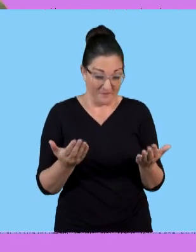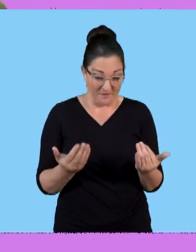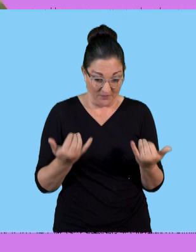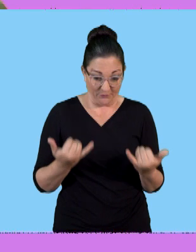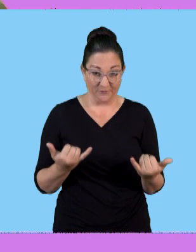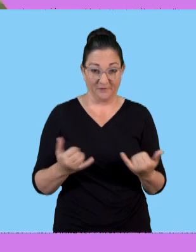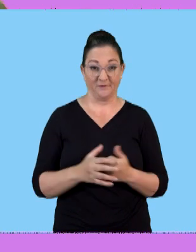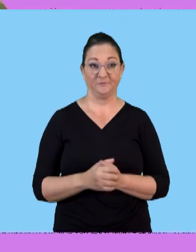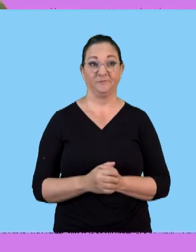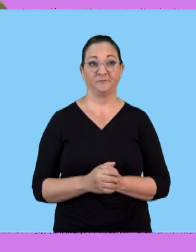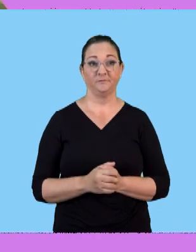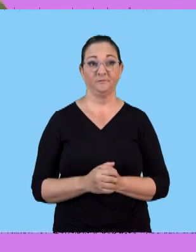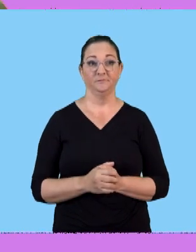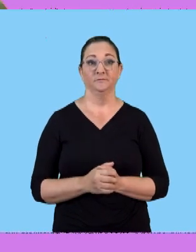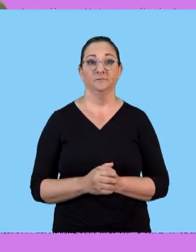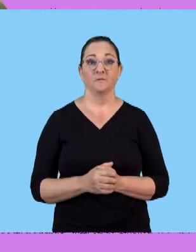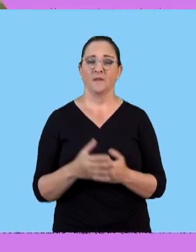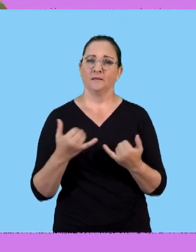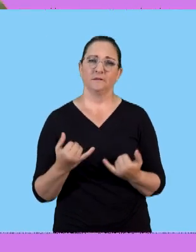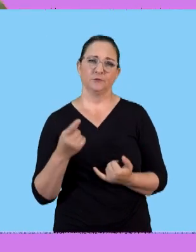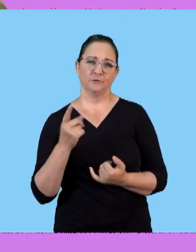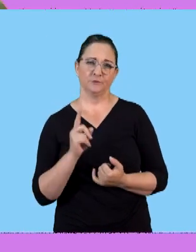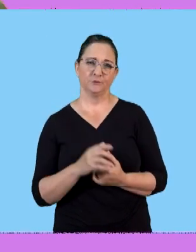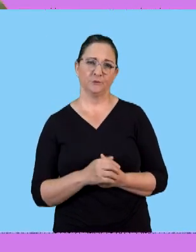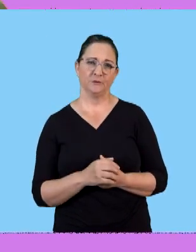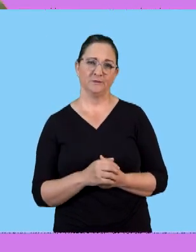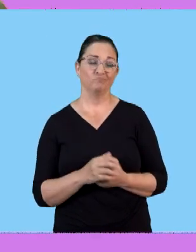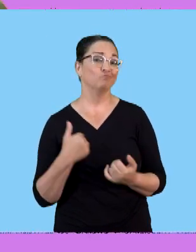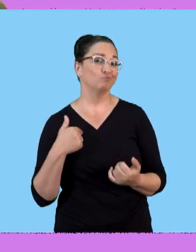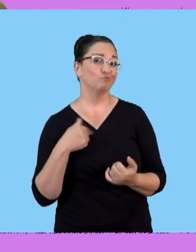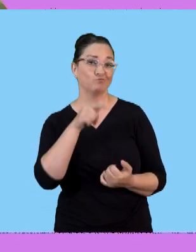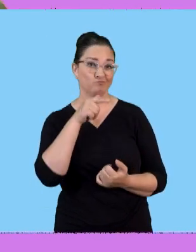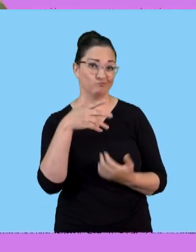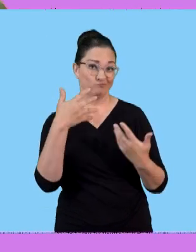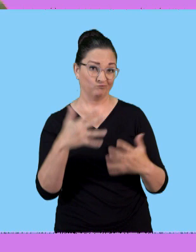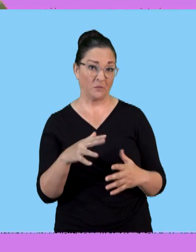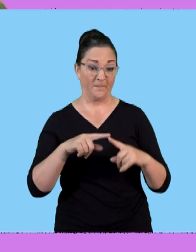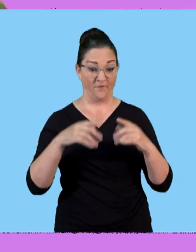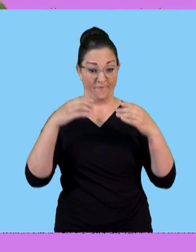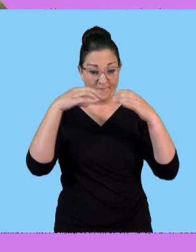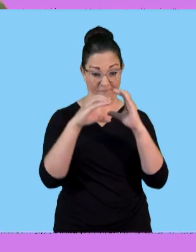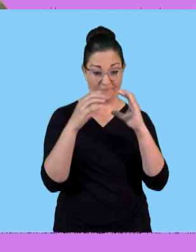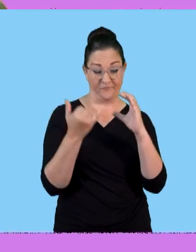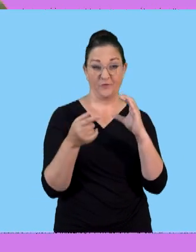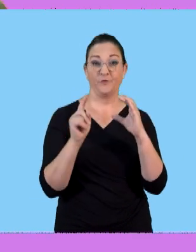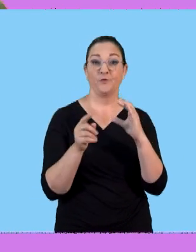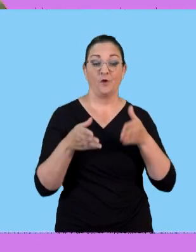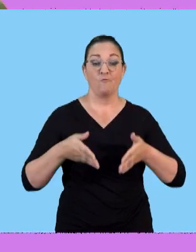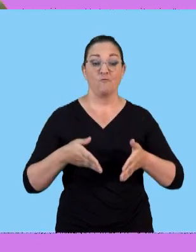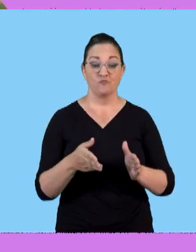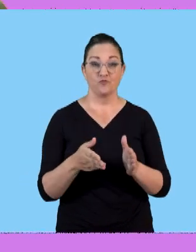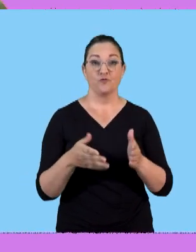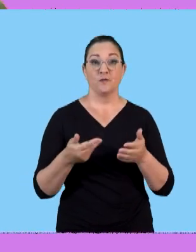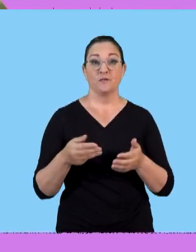of you from today's lesson. Now, as I've indicated, this will be the focus of today's lesson. Street